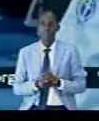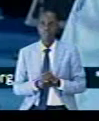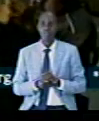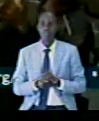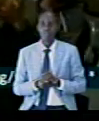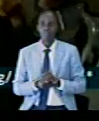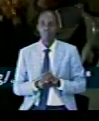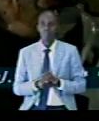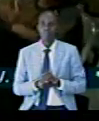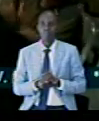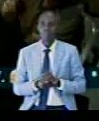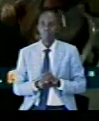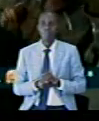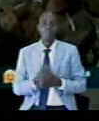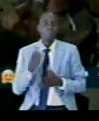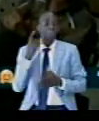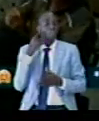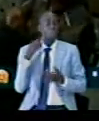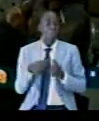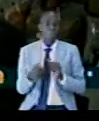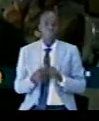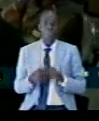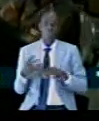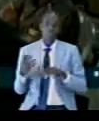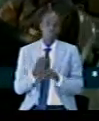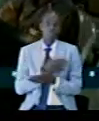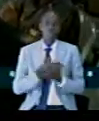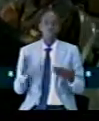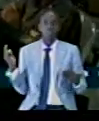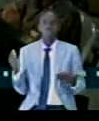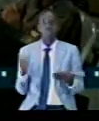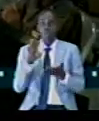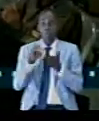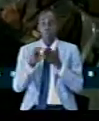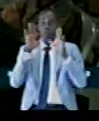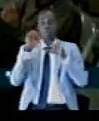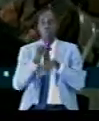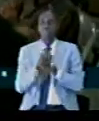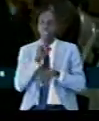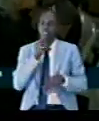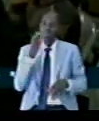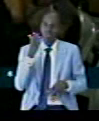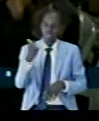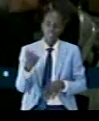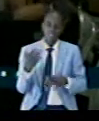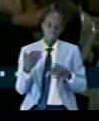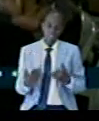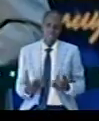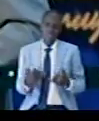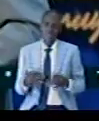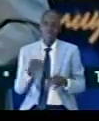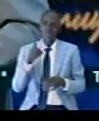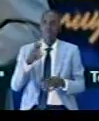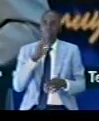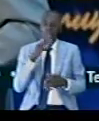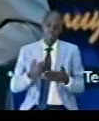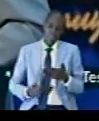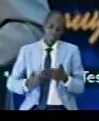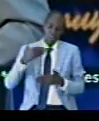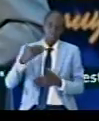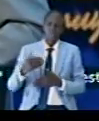Here, impairment healed. Your miracle is there already. You are the next to